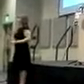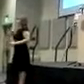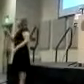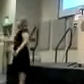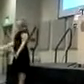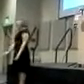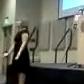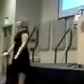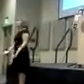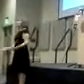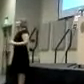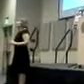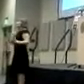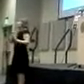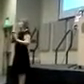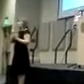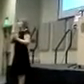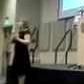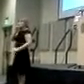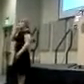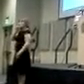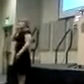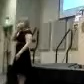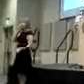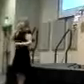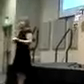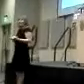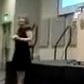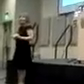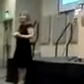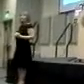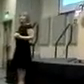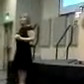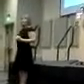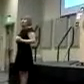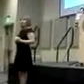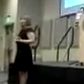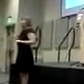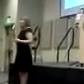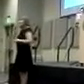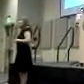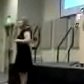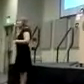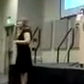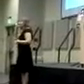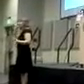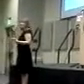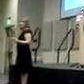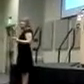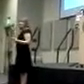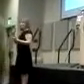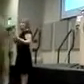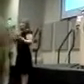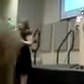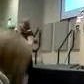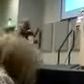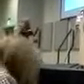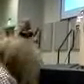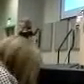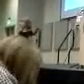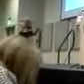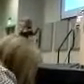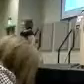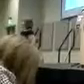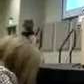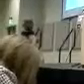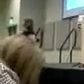That's not the way our constitution is designed. We weren't supposed be a federal government paying for education. We are now doing a